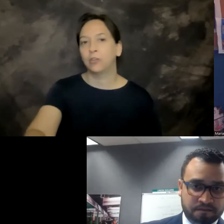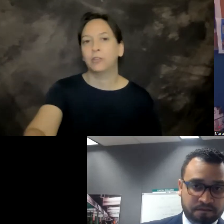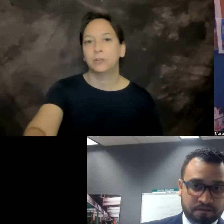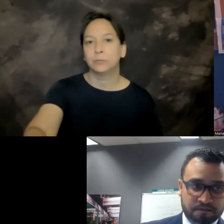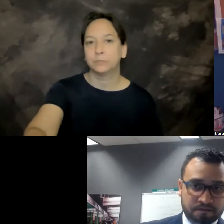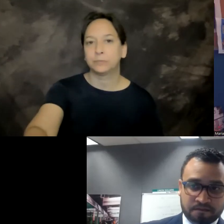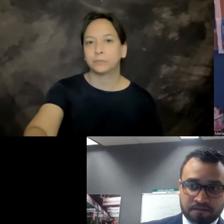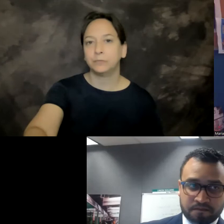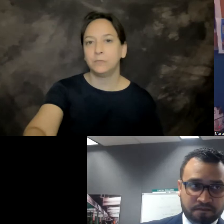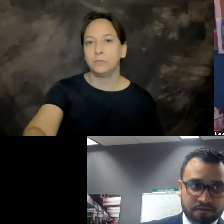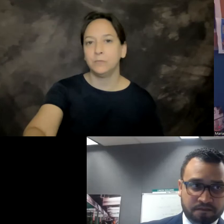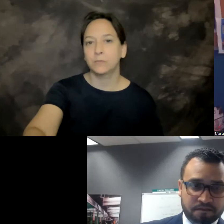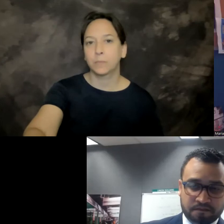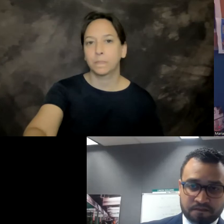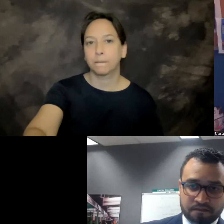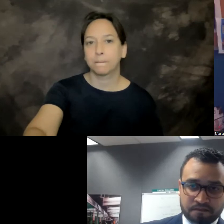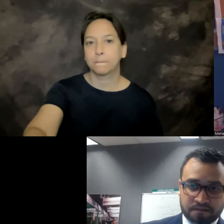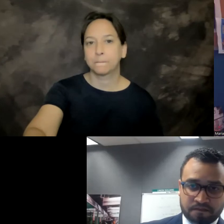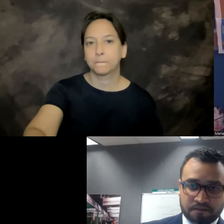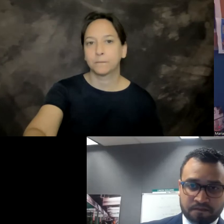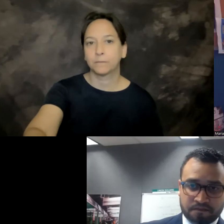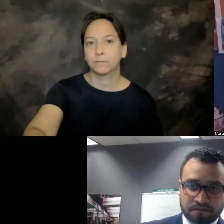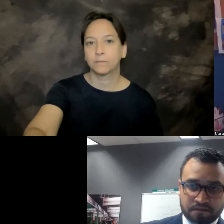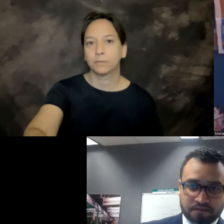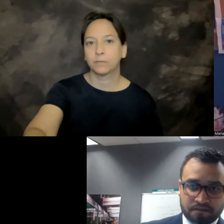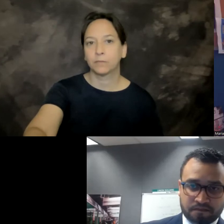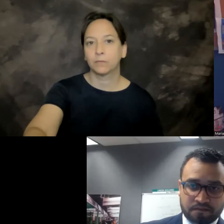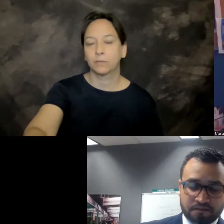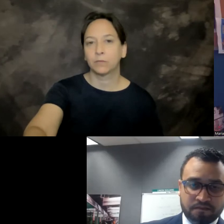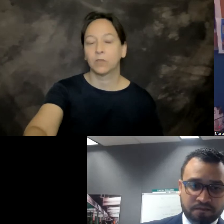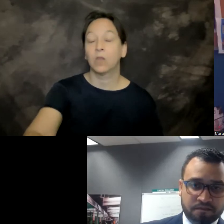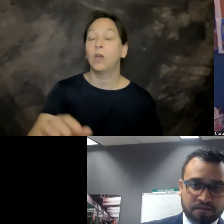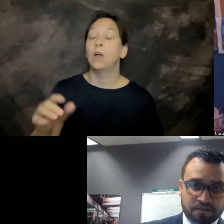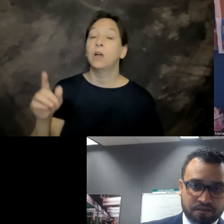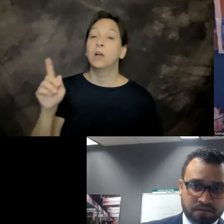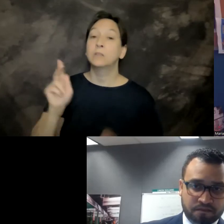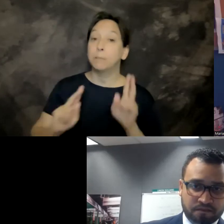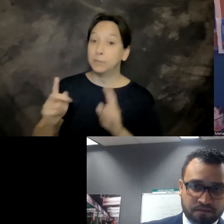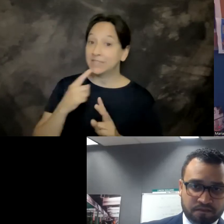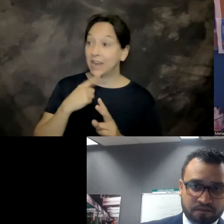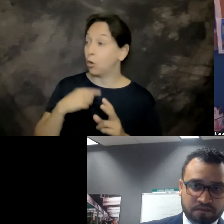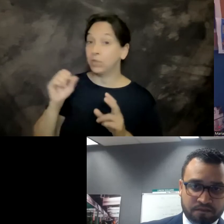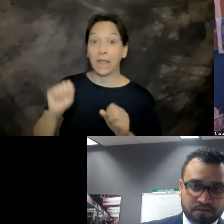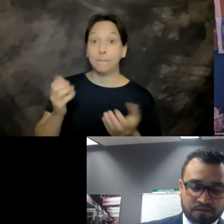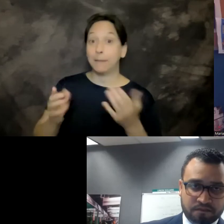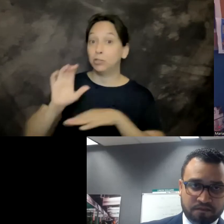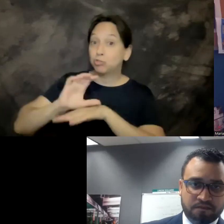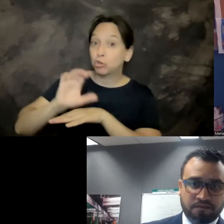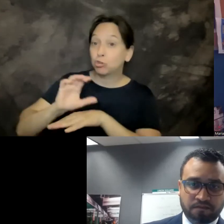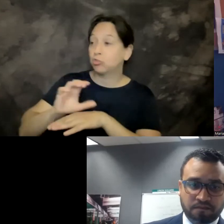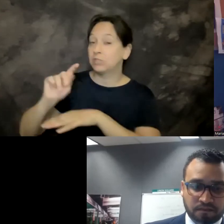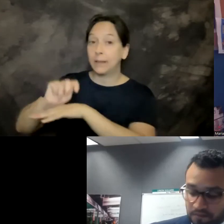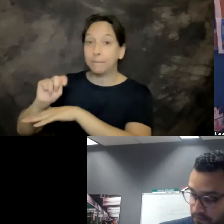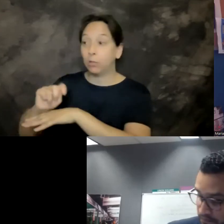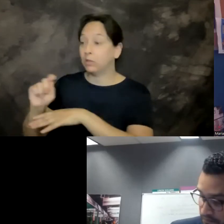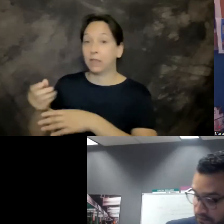see in the chat a couple people are saying, can we make these Charlie cards available to faith centers, et cetera? And like we actually have, and I believe Will Dickerson is here, who is our